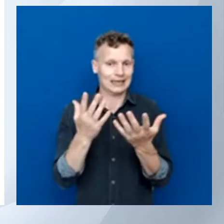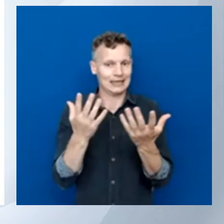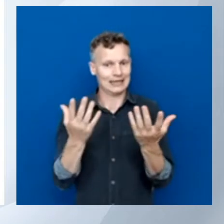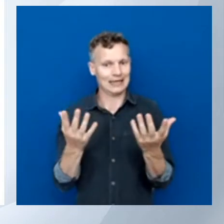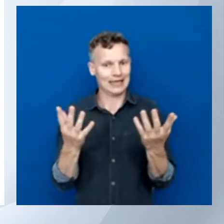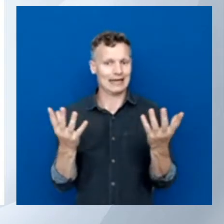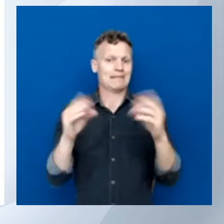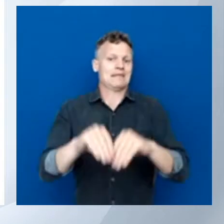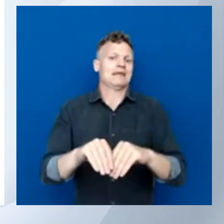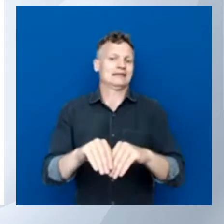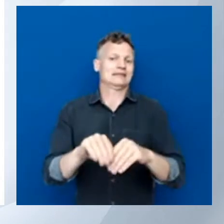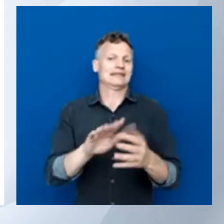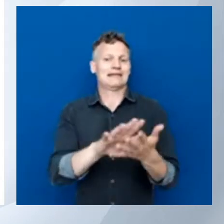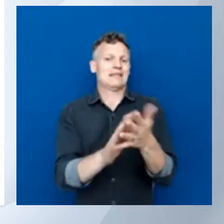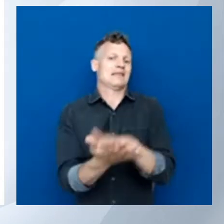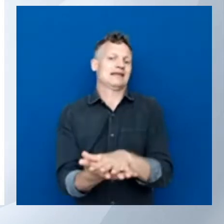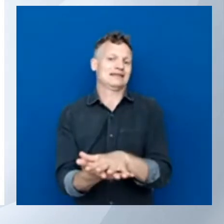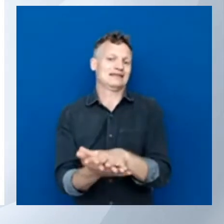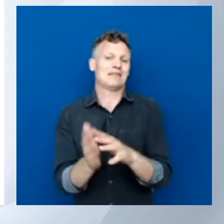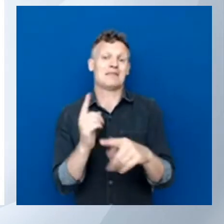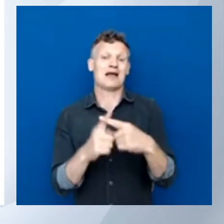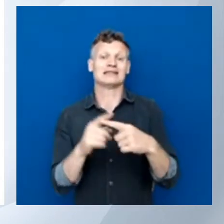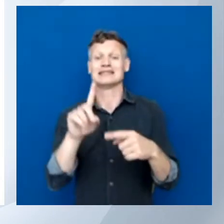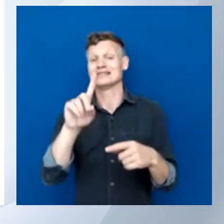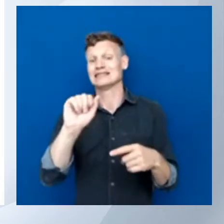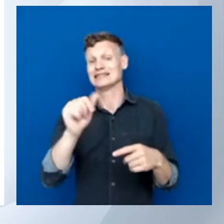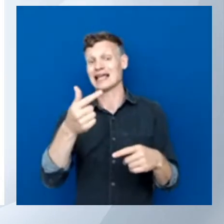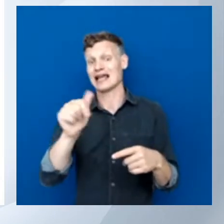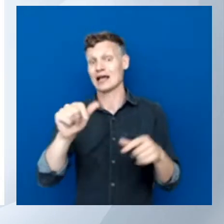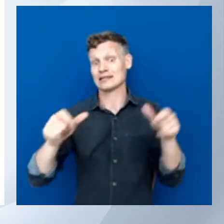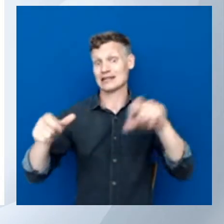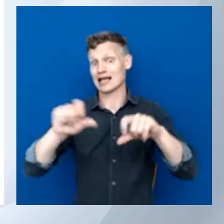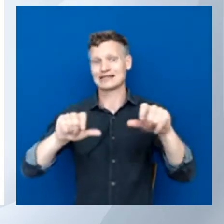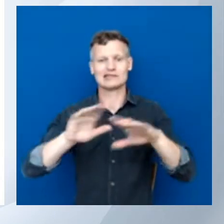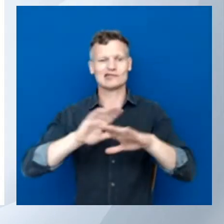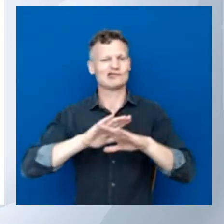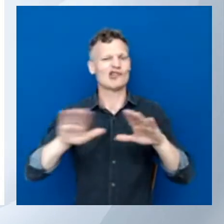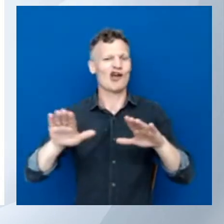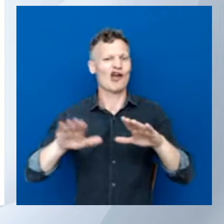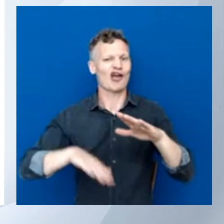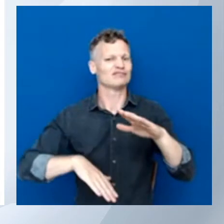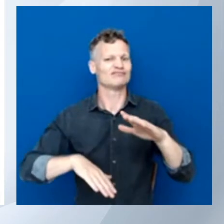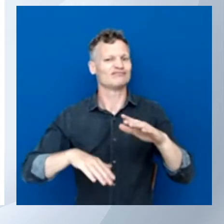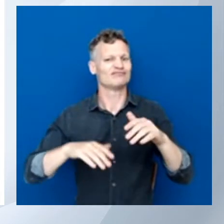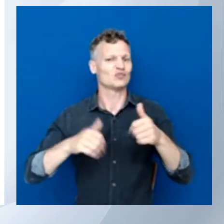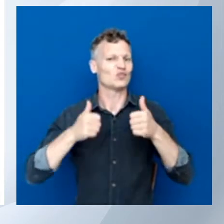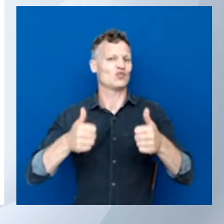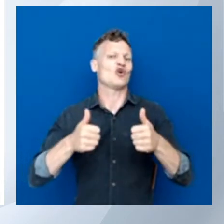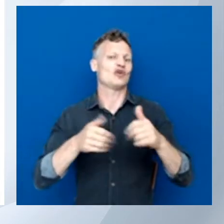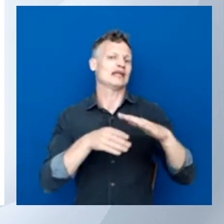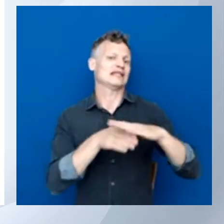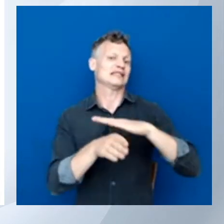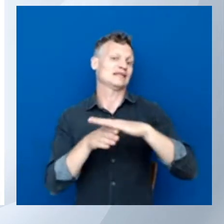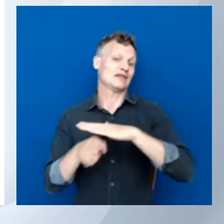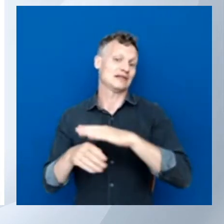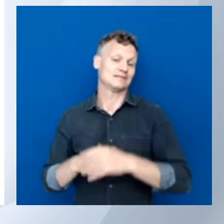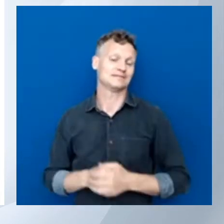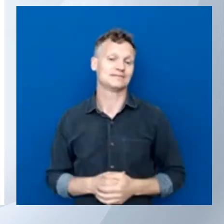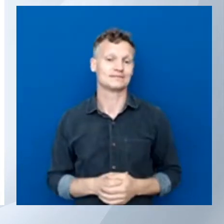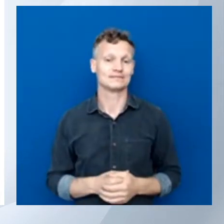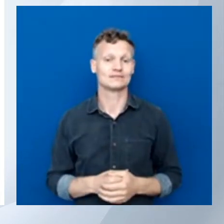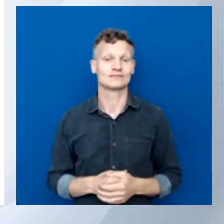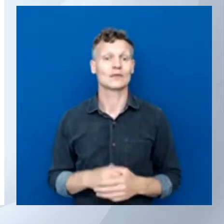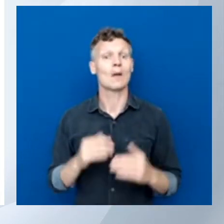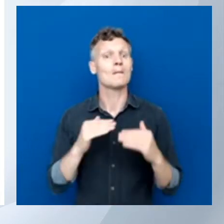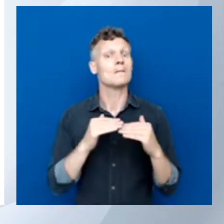Therefore, to make these recent research developments more accessible for data scientists, in this toolkit, Microsoft